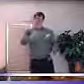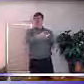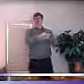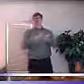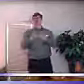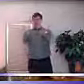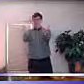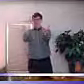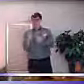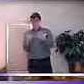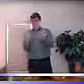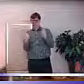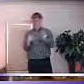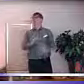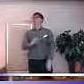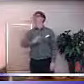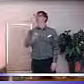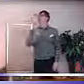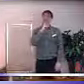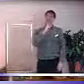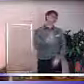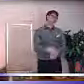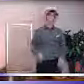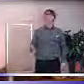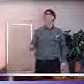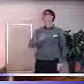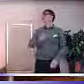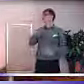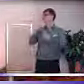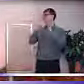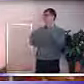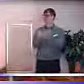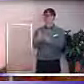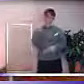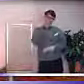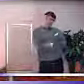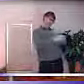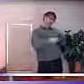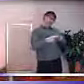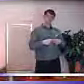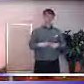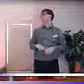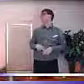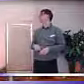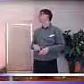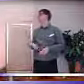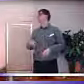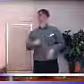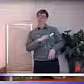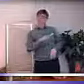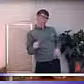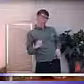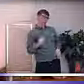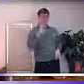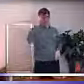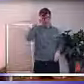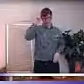get. Have you ever, you know, is the dilemma people or is it